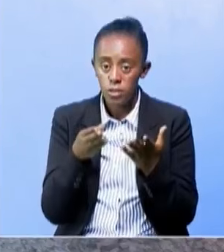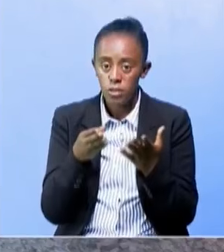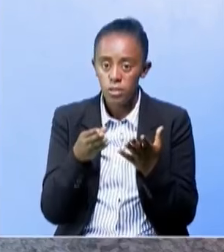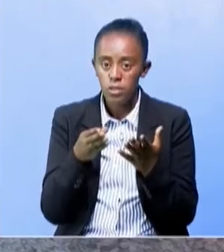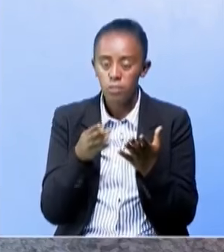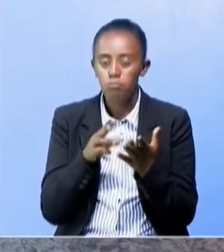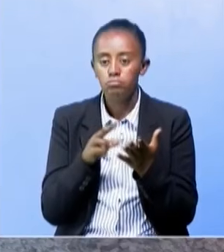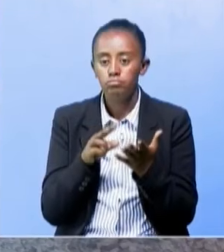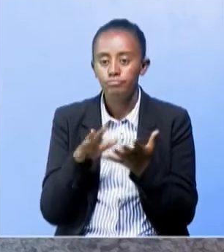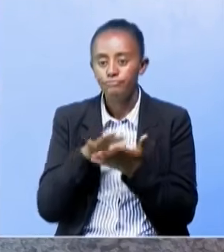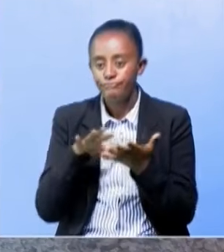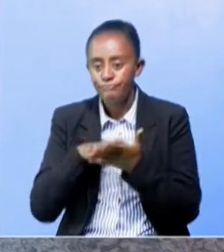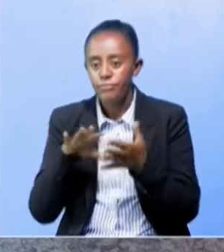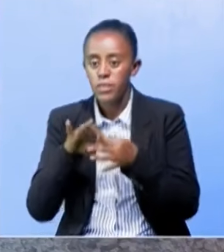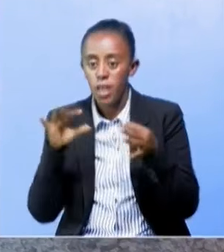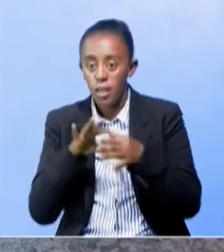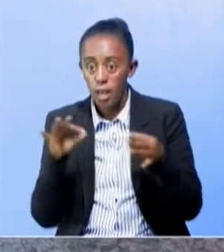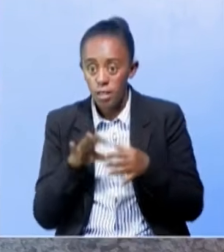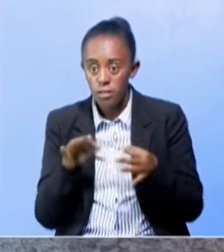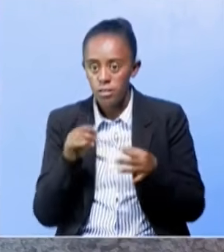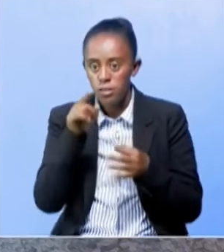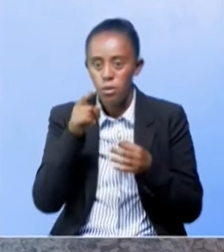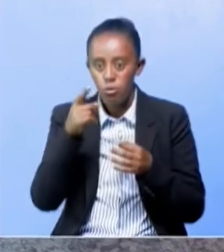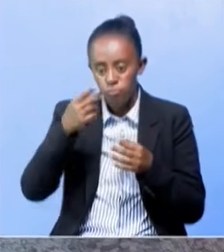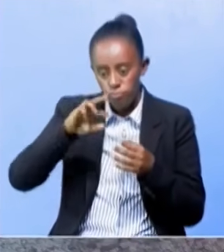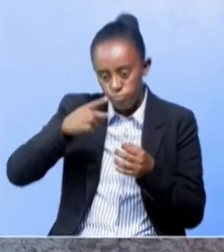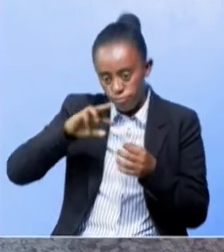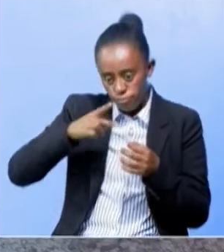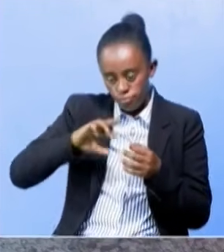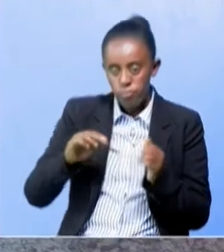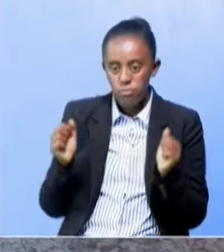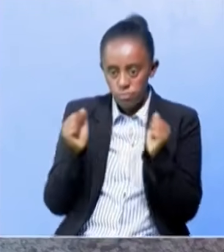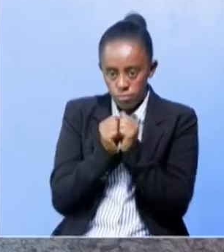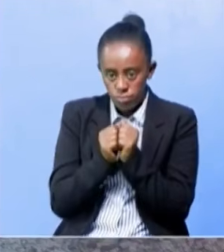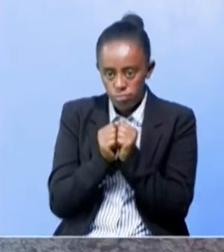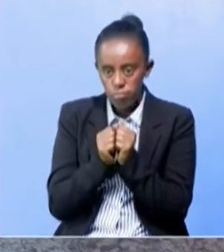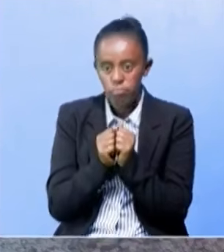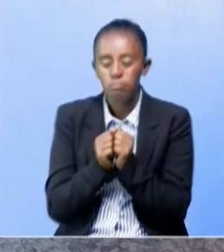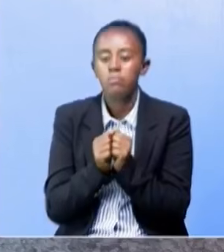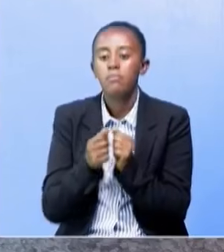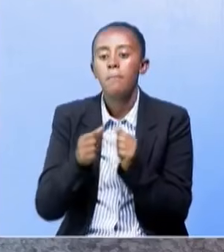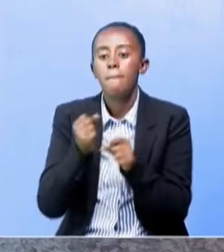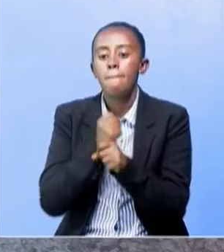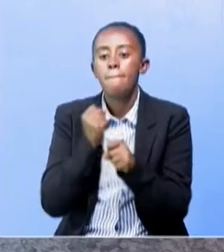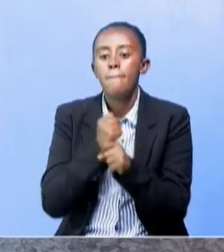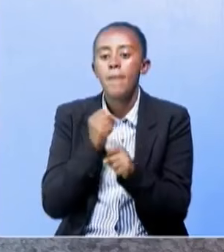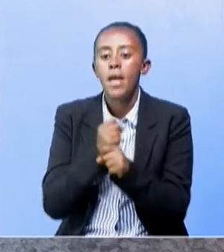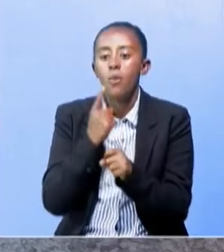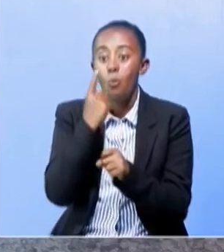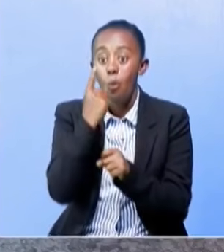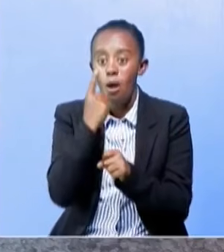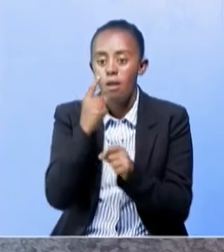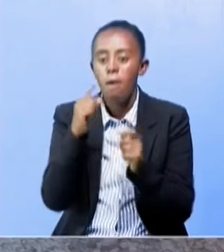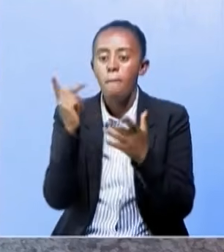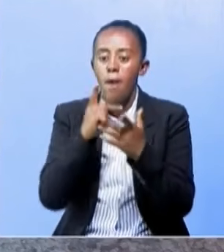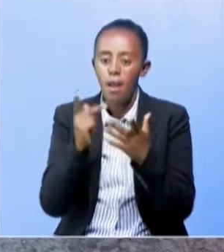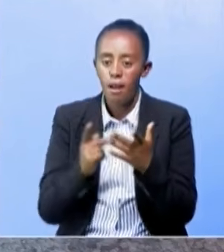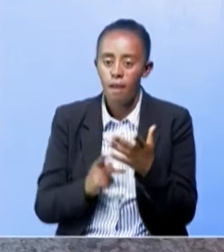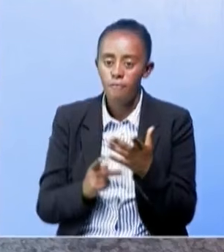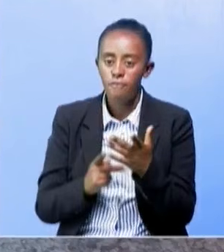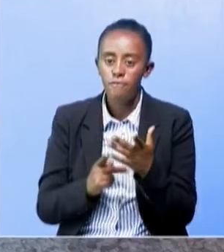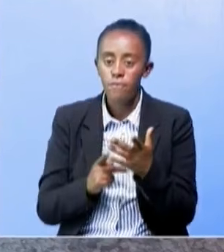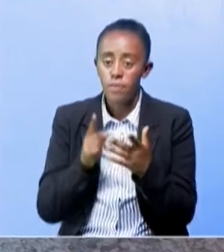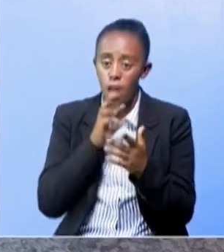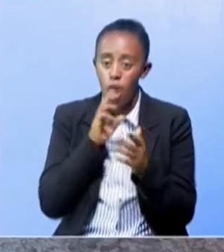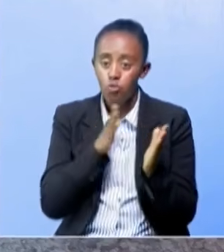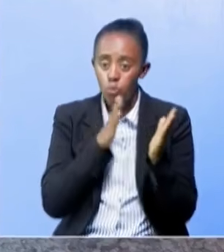jumbled sentence. Then you are going to bring them together and make one paragraph.